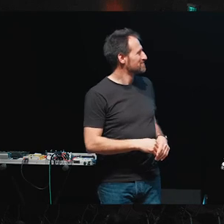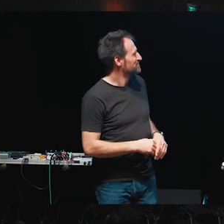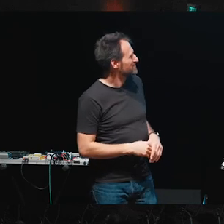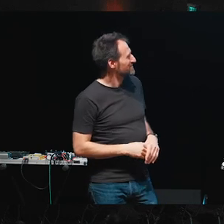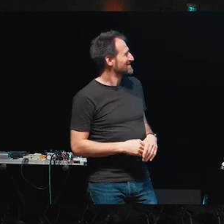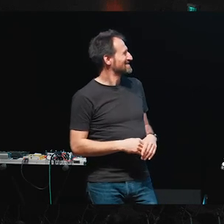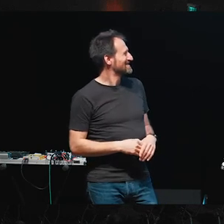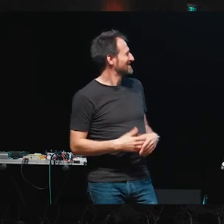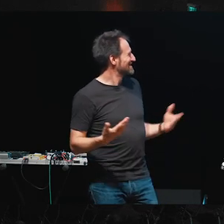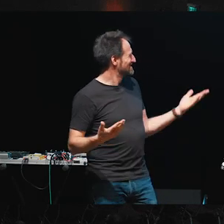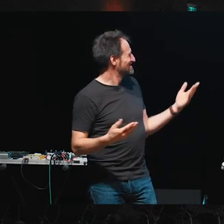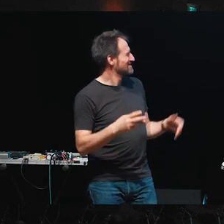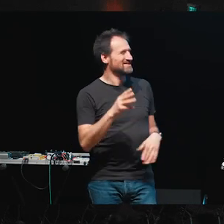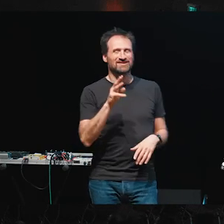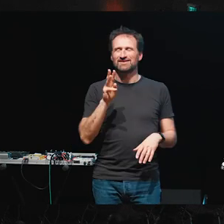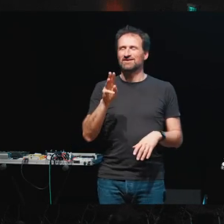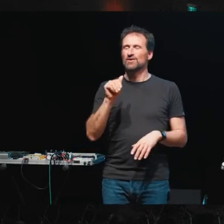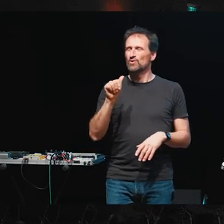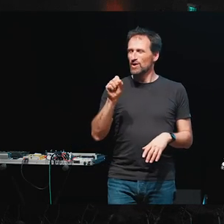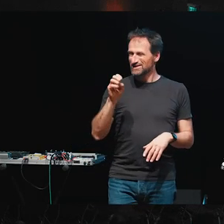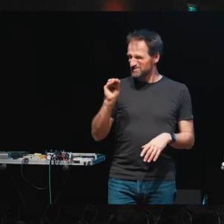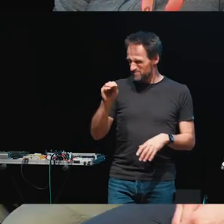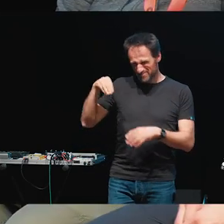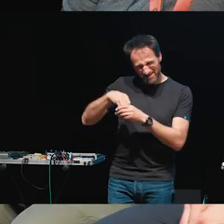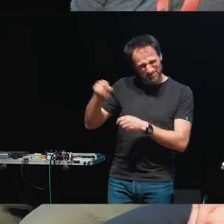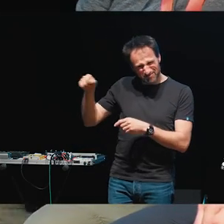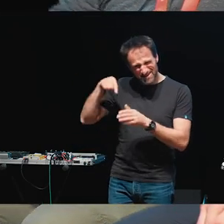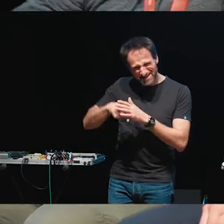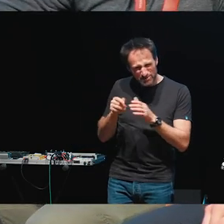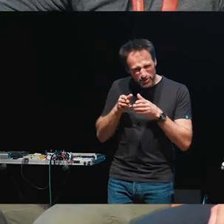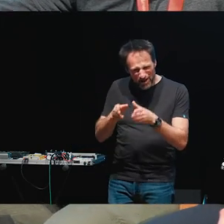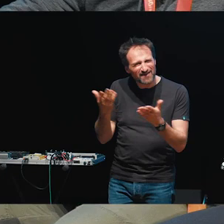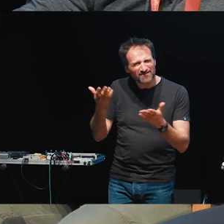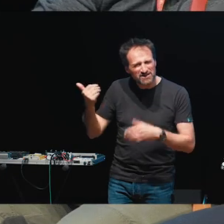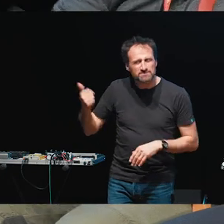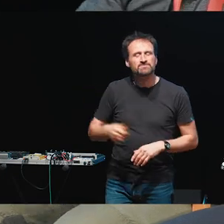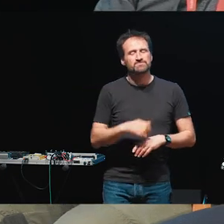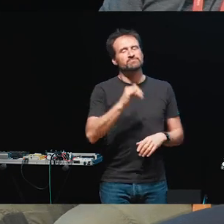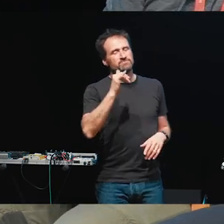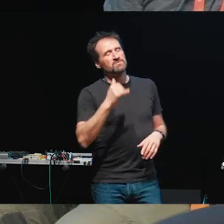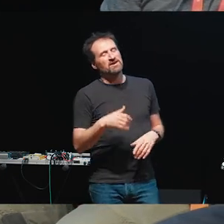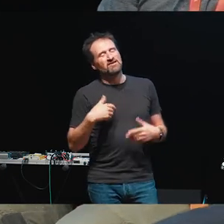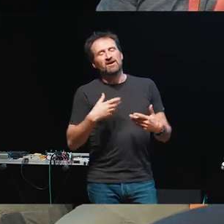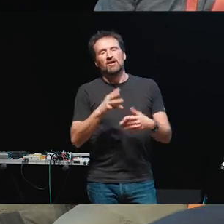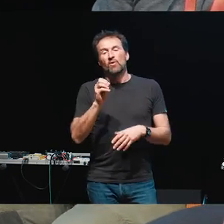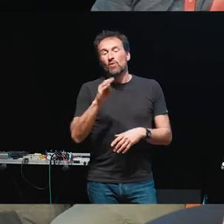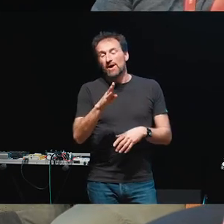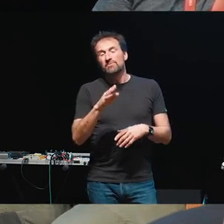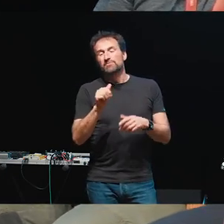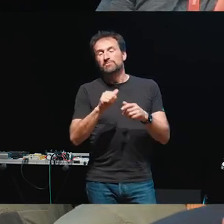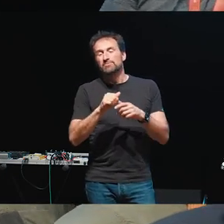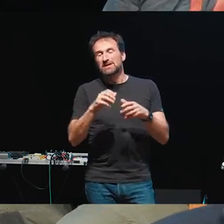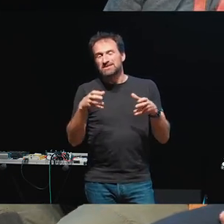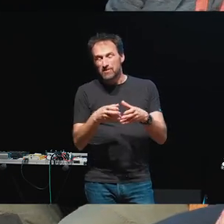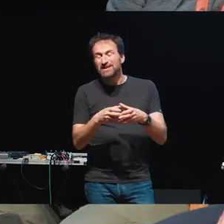What was going on about WASM in the DeepTrack? Yeah, so there's a lot of questions about where WebAssembly is going, like the proposals